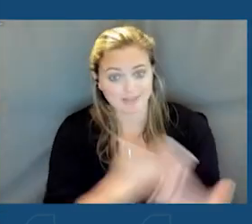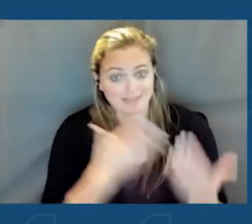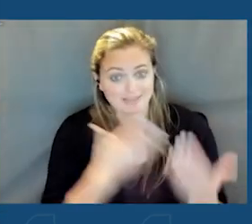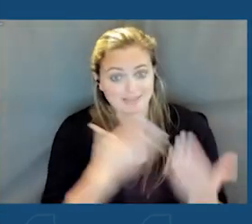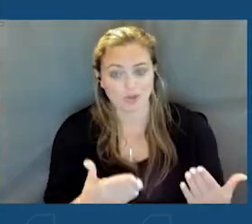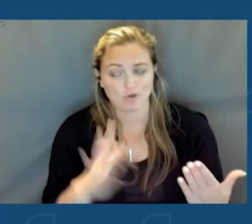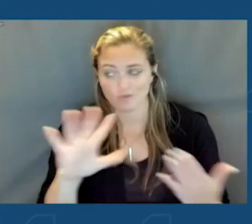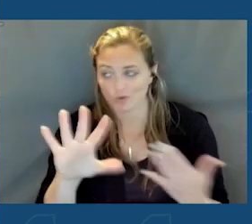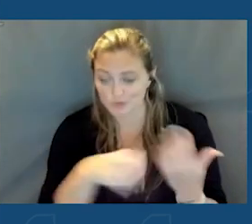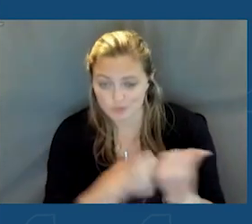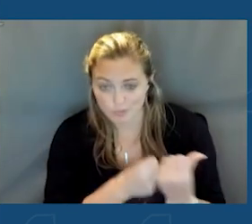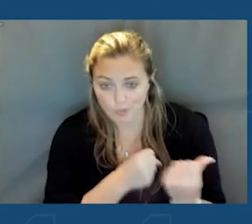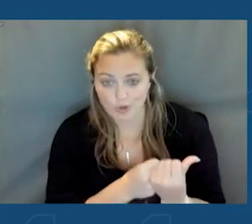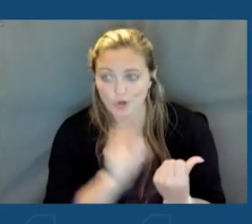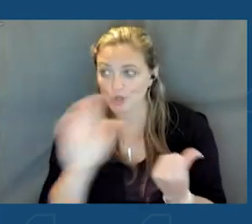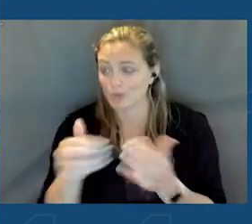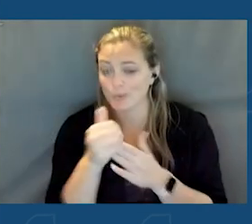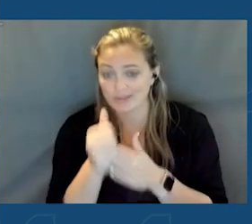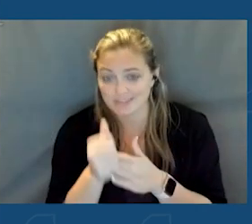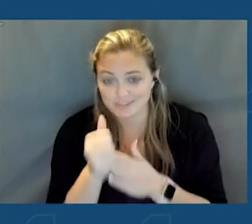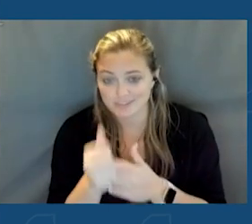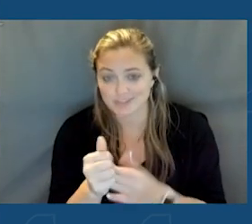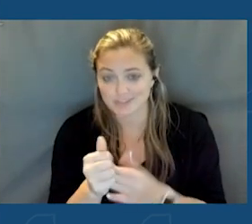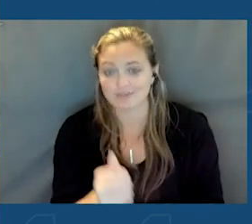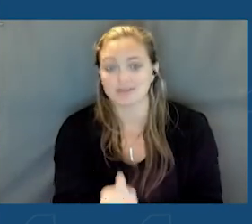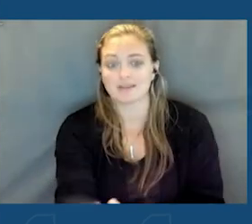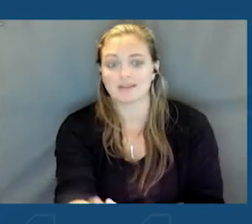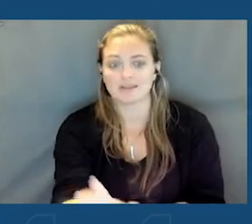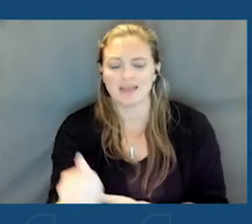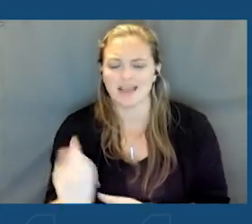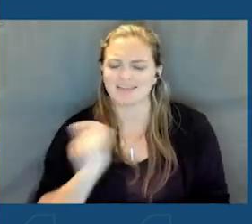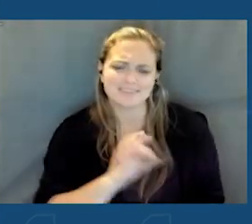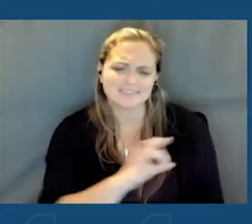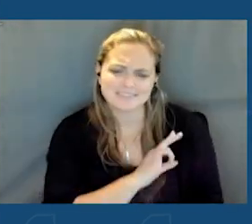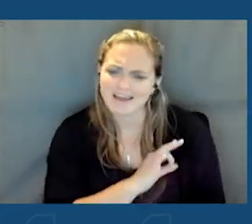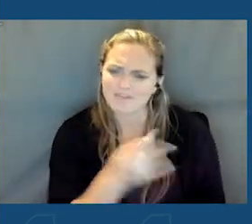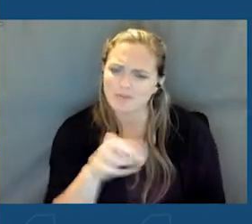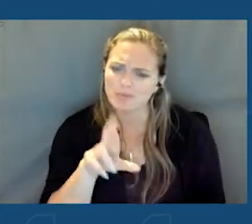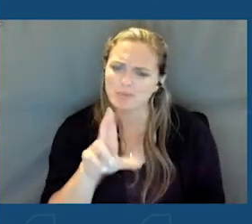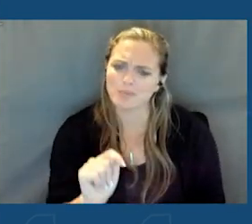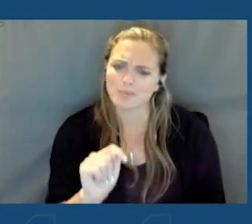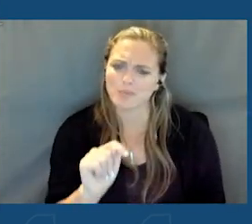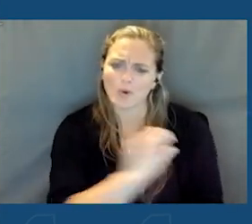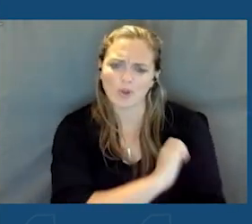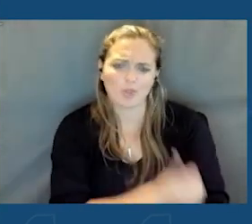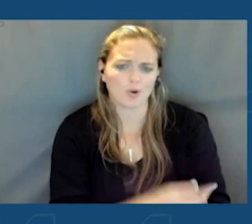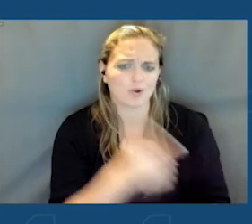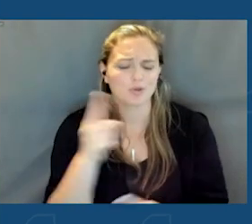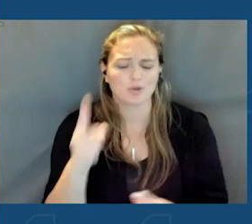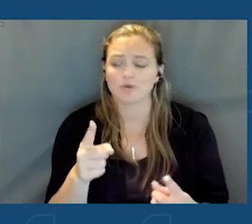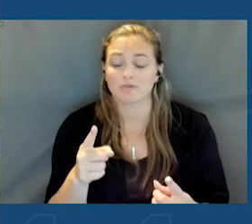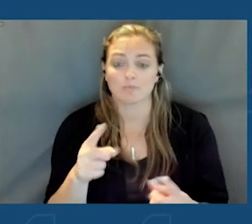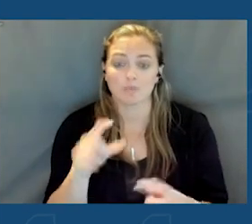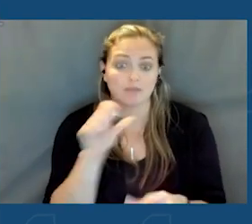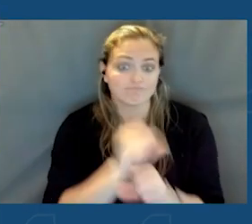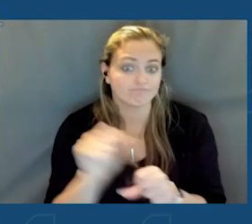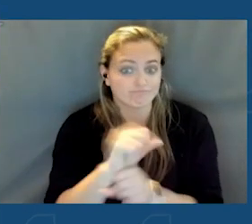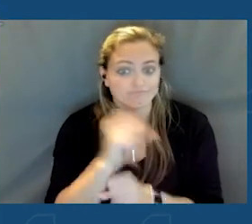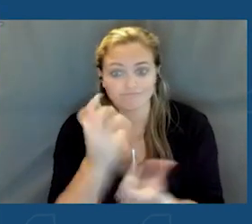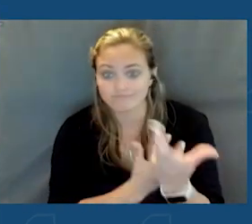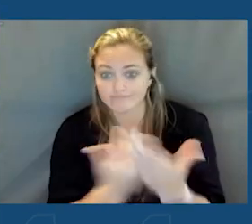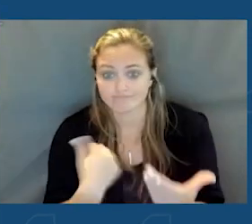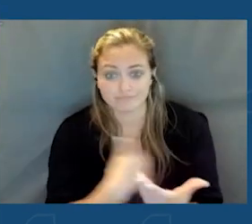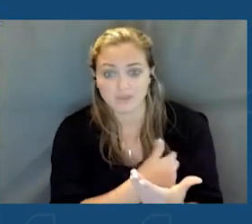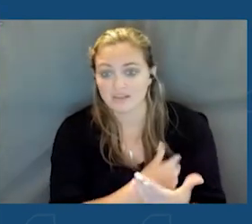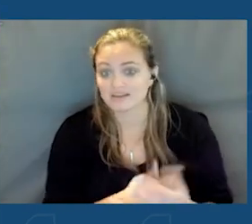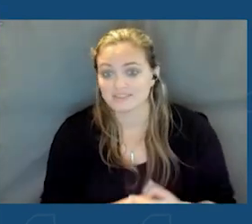your support and your leadership, and to the great staff of the Port Authority. You've been in the trenches with us all the way. We